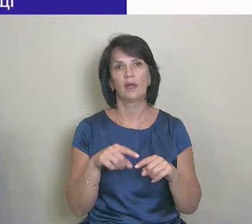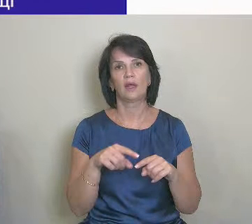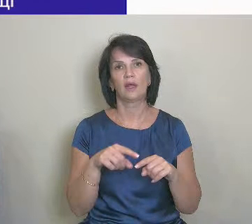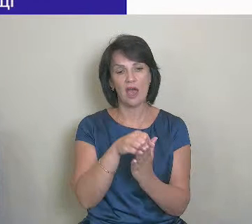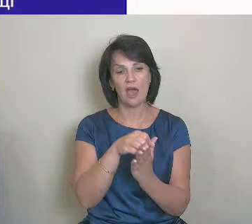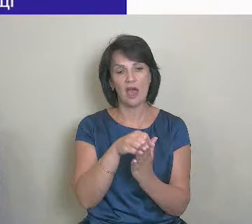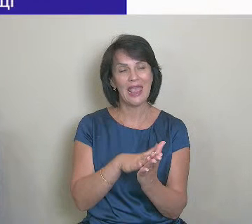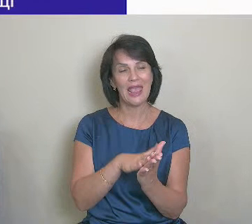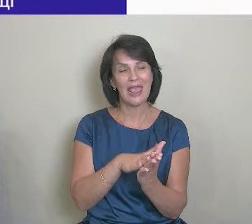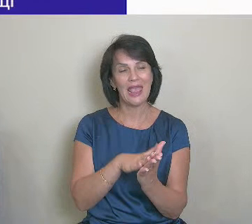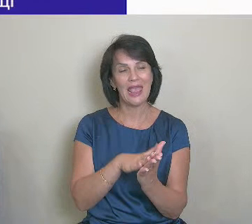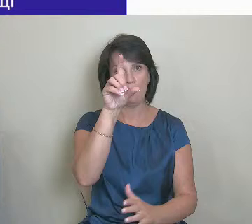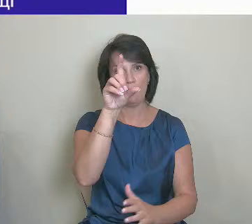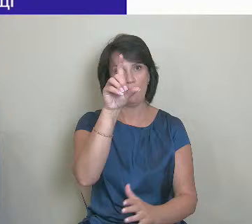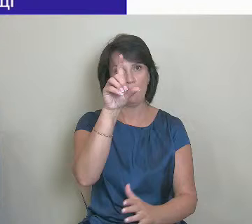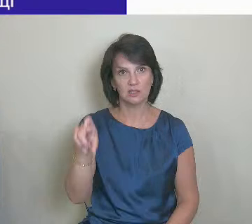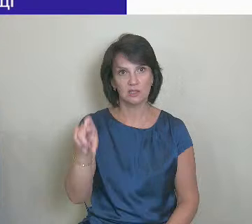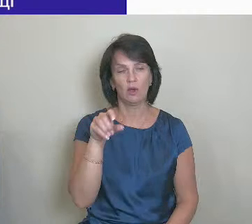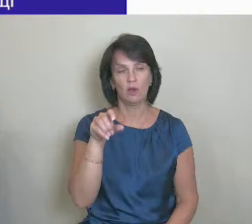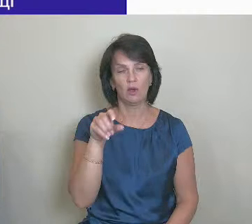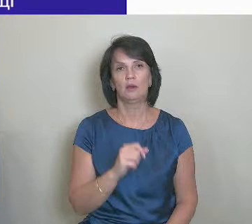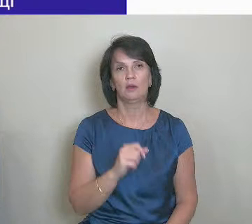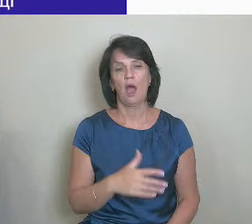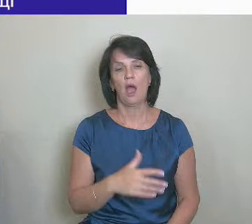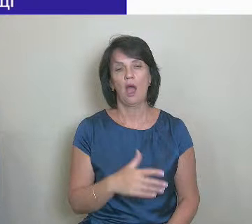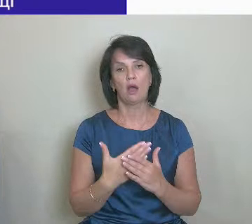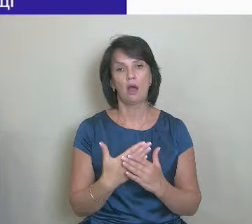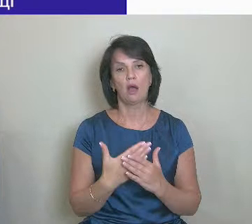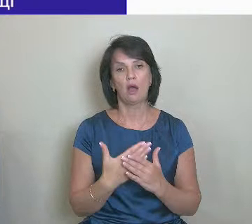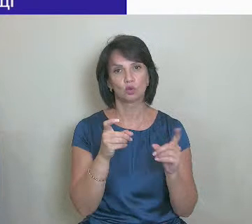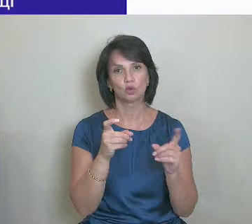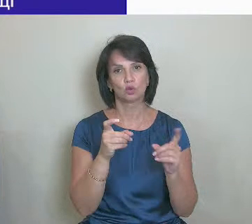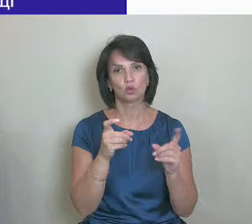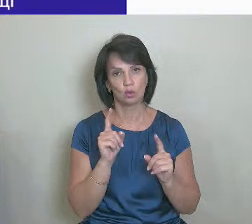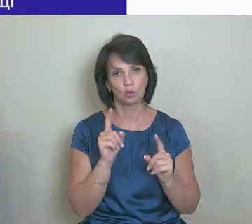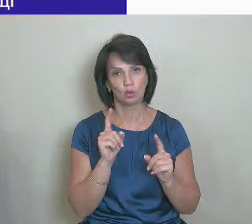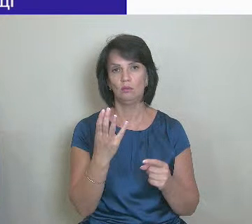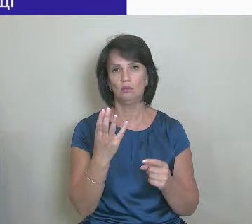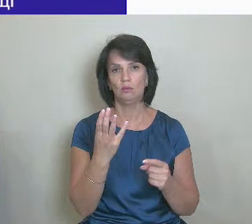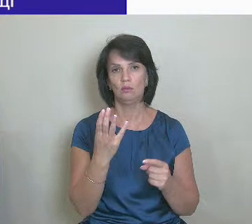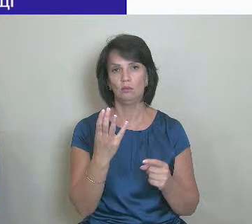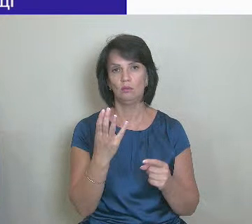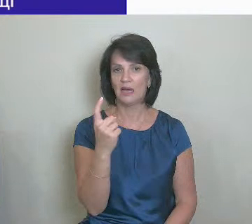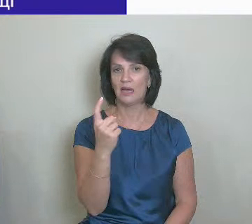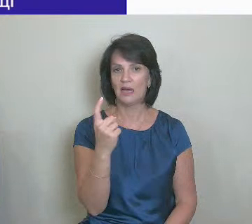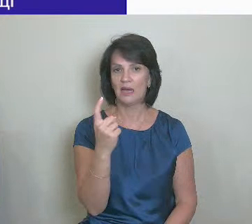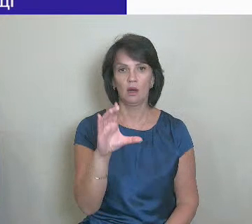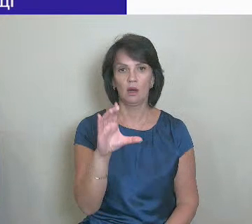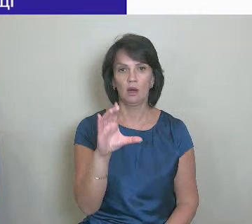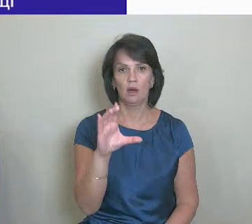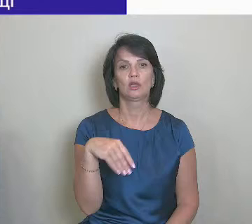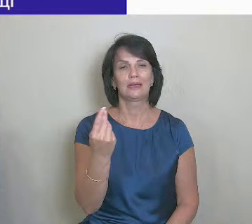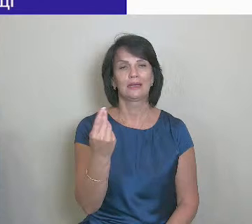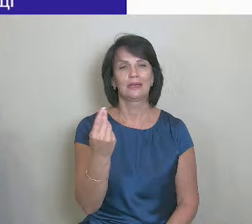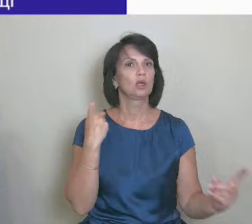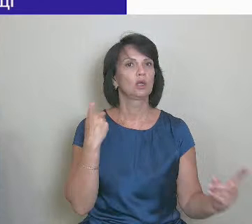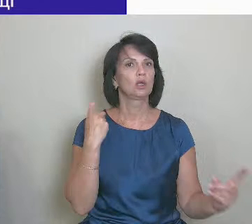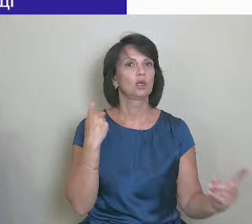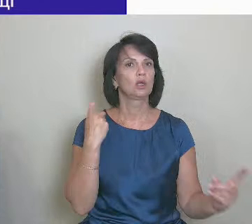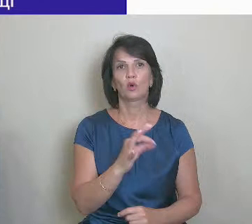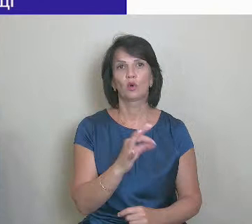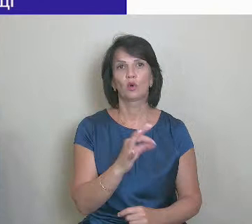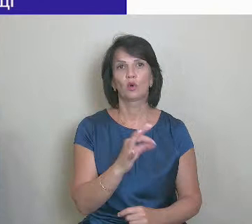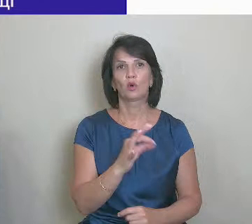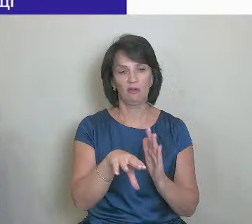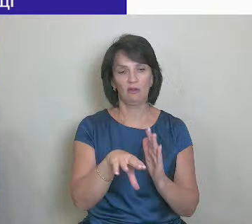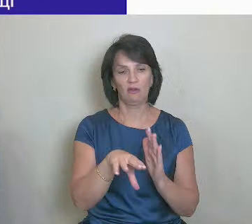put the authorities that administer different registers are actively engaged in the process as